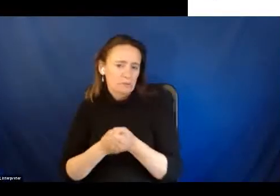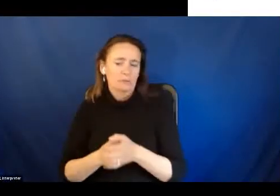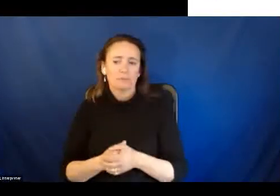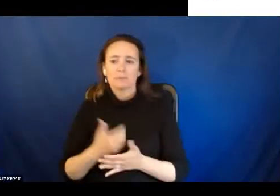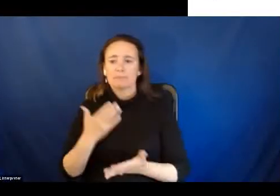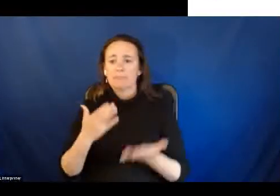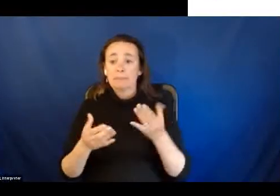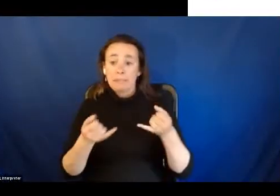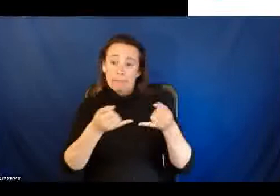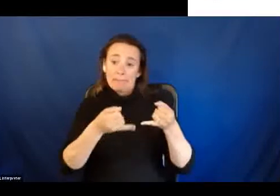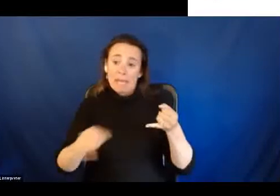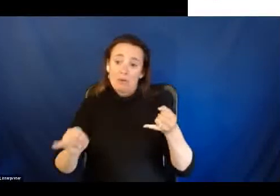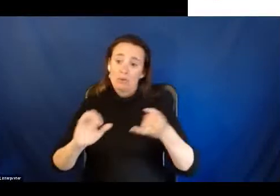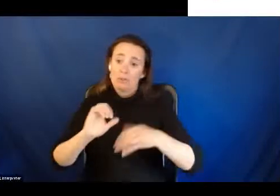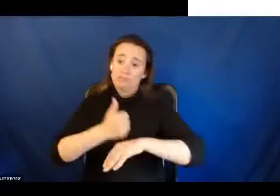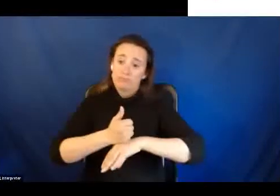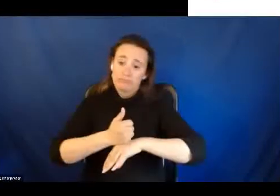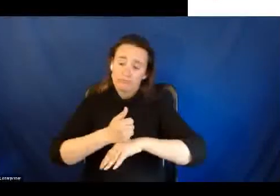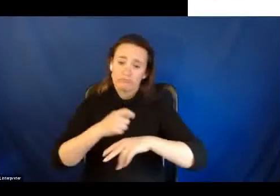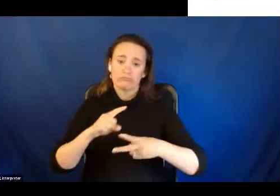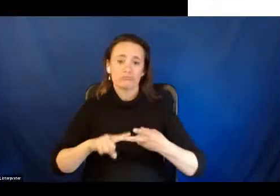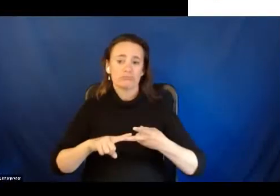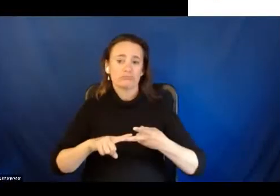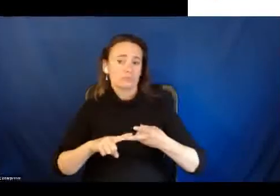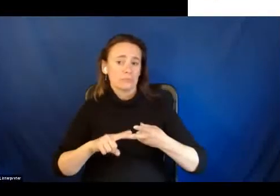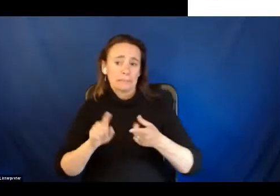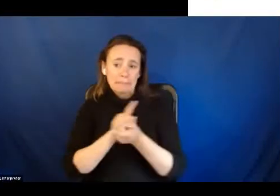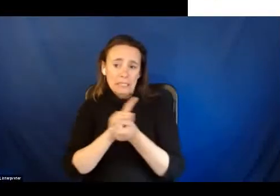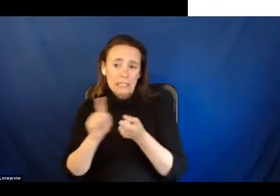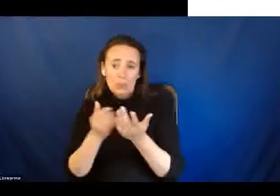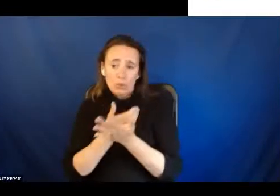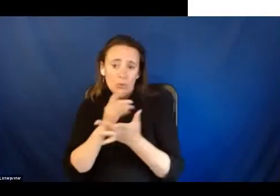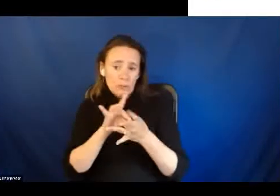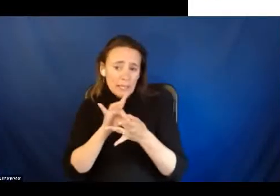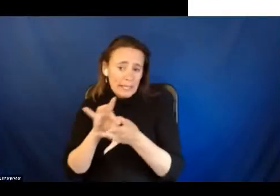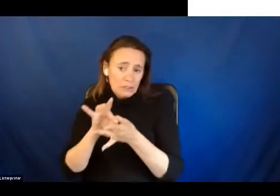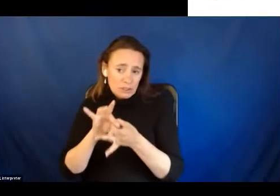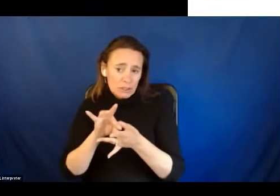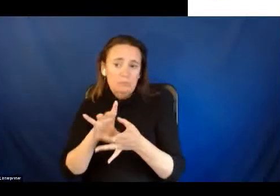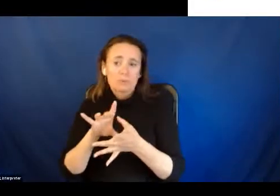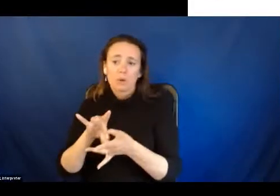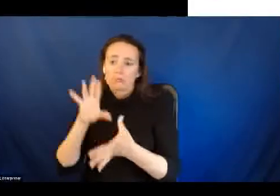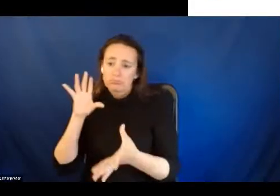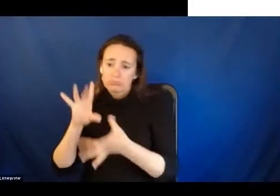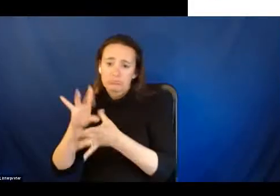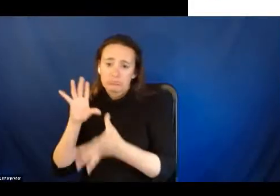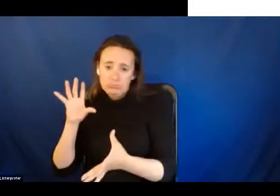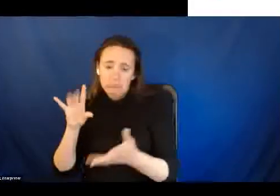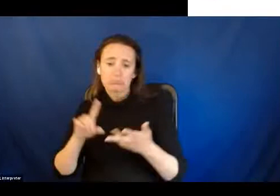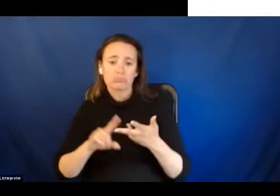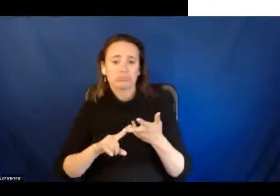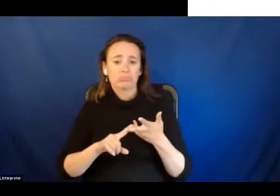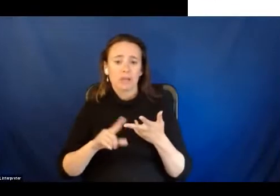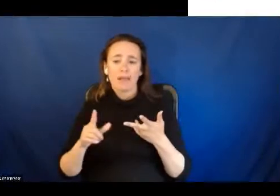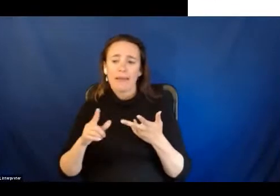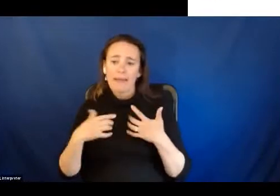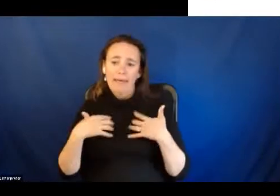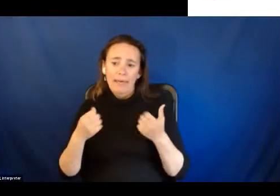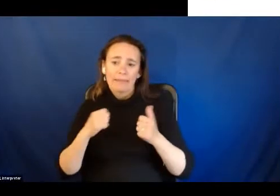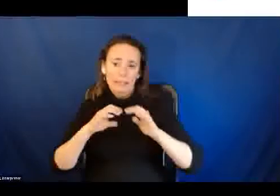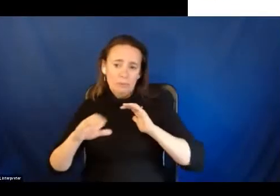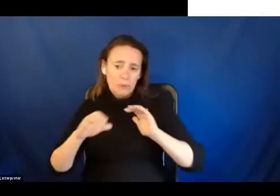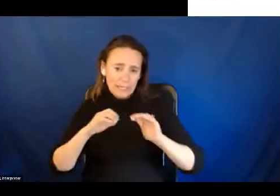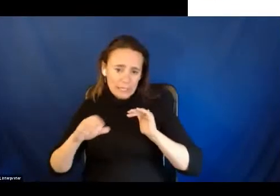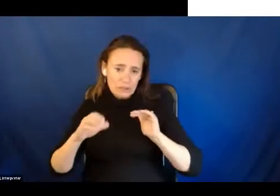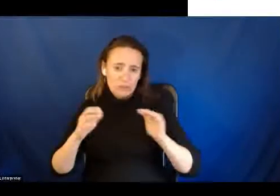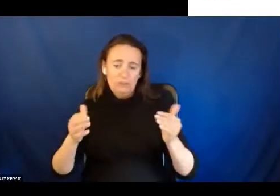new relationships or ending relationships, healthy communication, healthy body image, and reclaiming